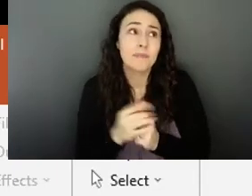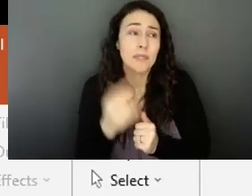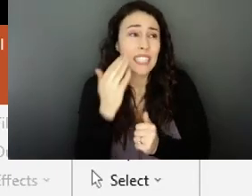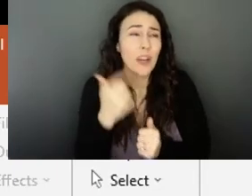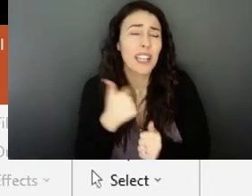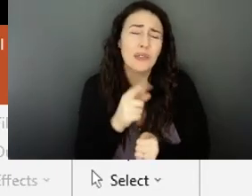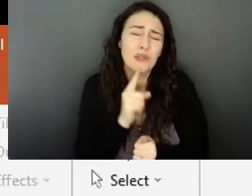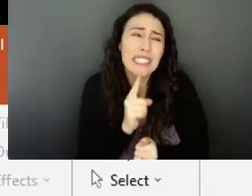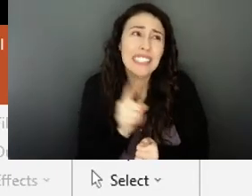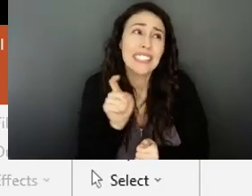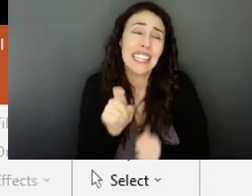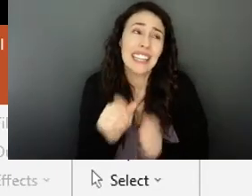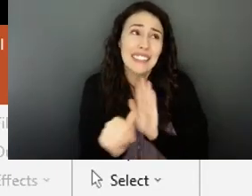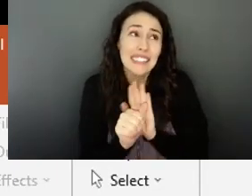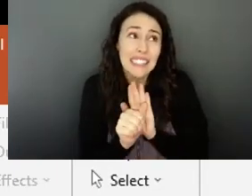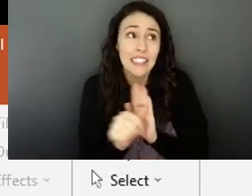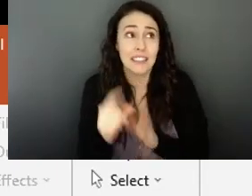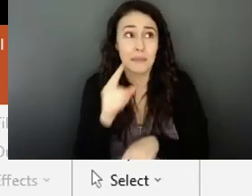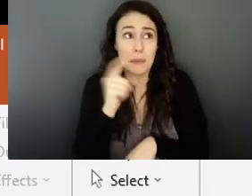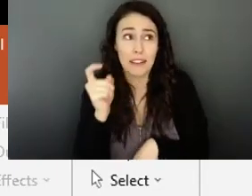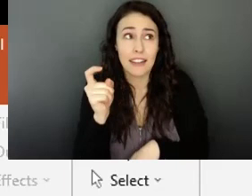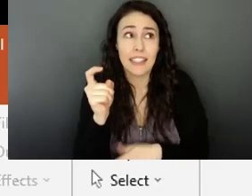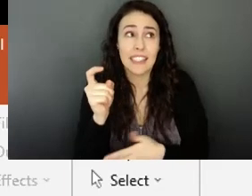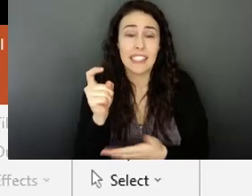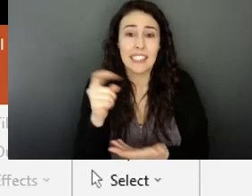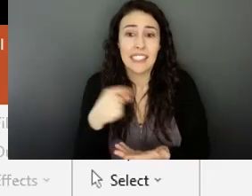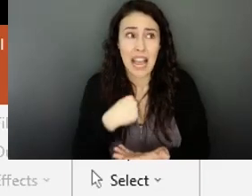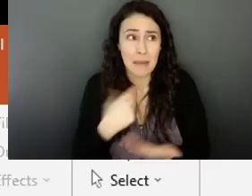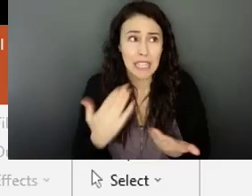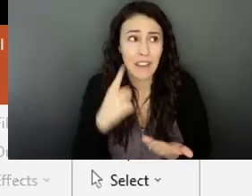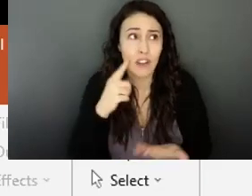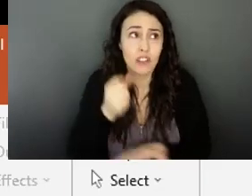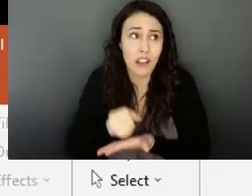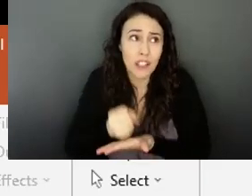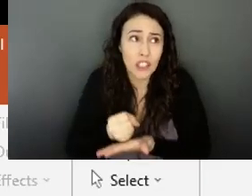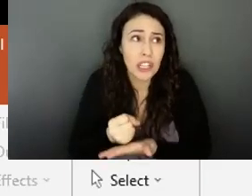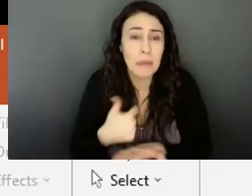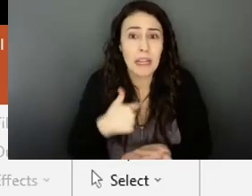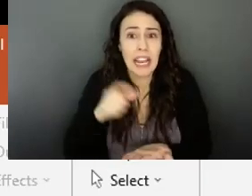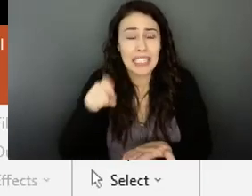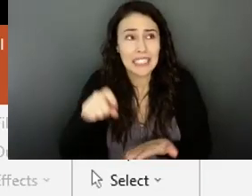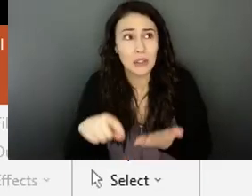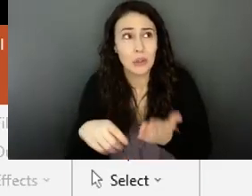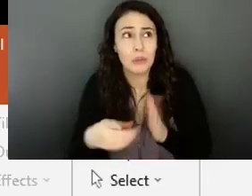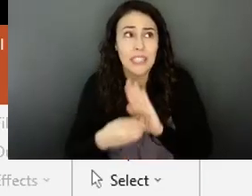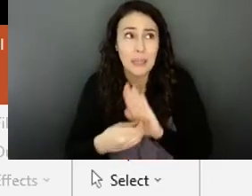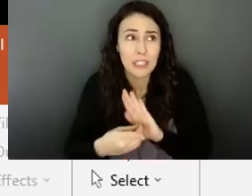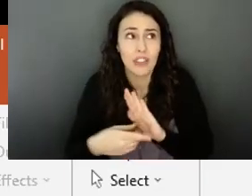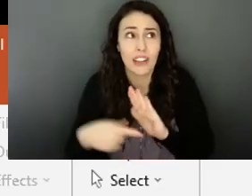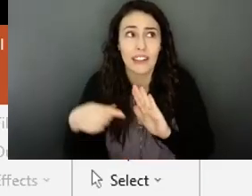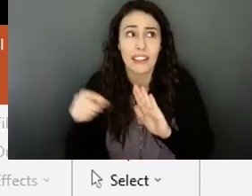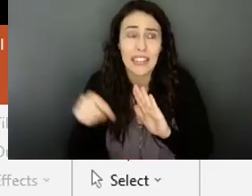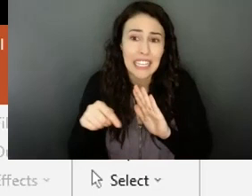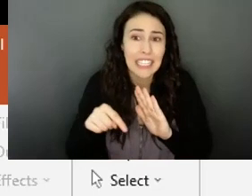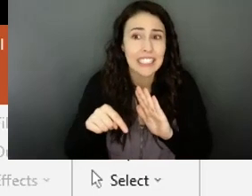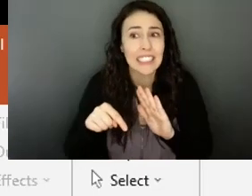really need this A because, I'm here on a scholarship and I need to demonstrate this. I bet